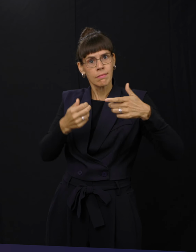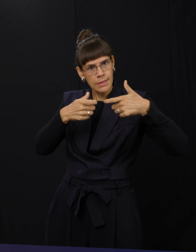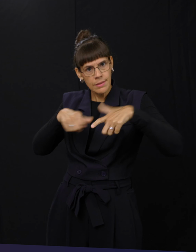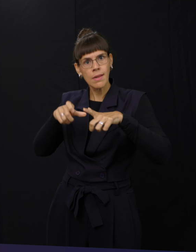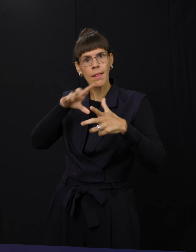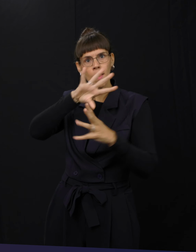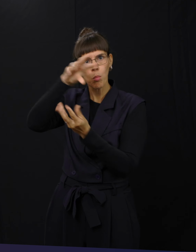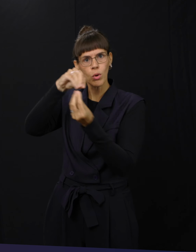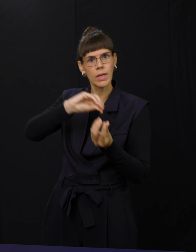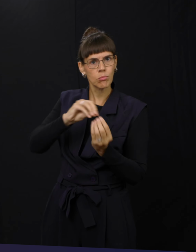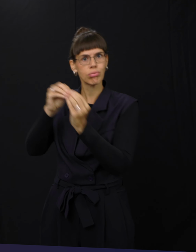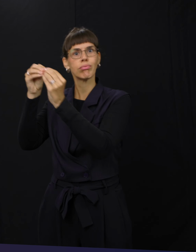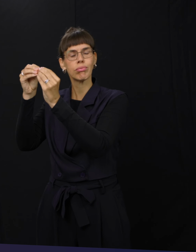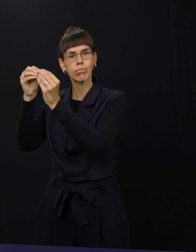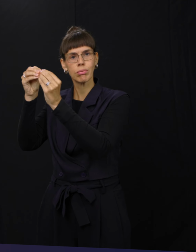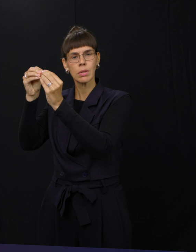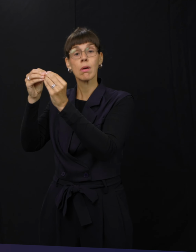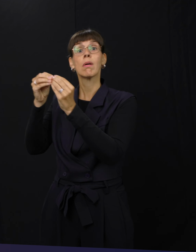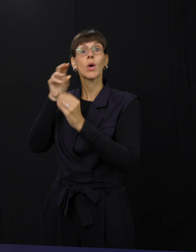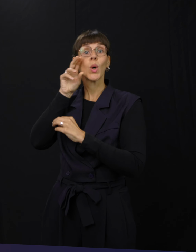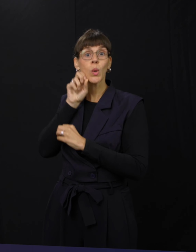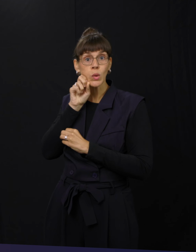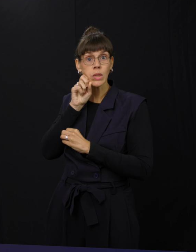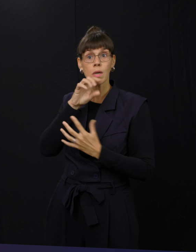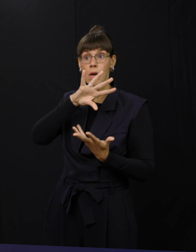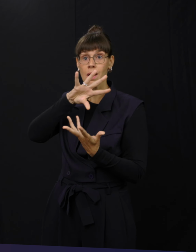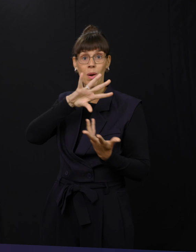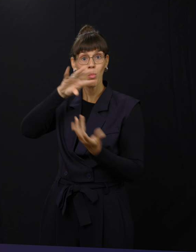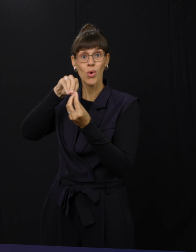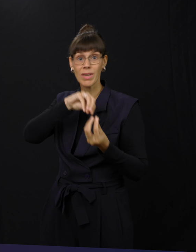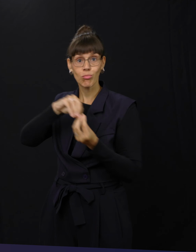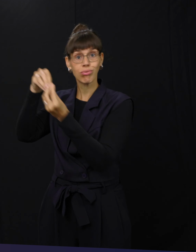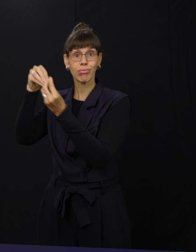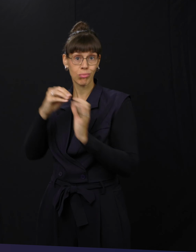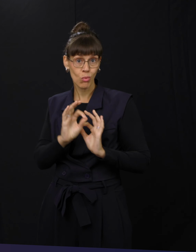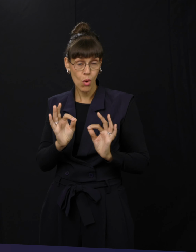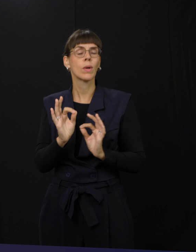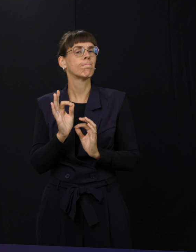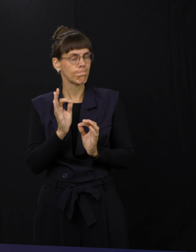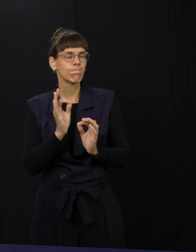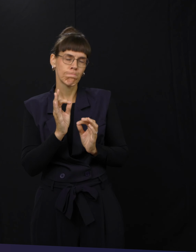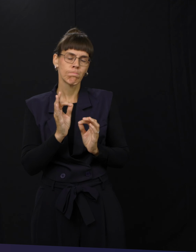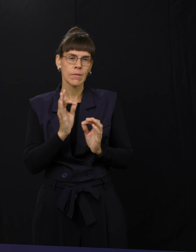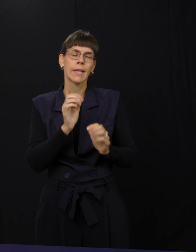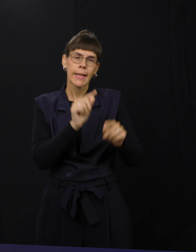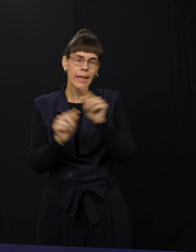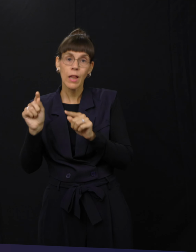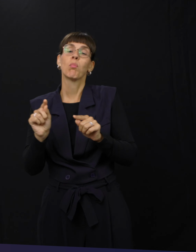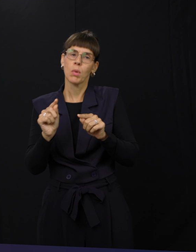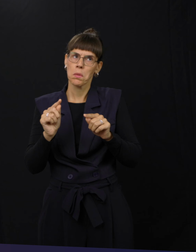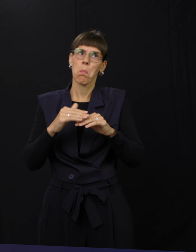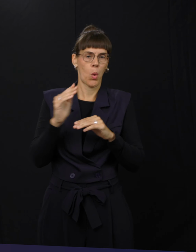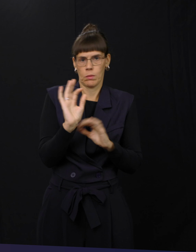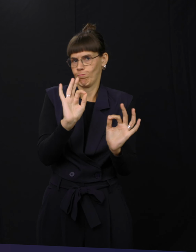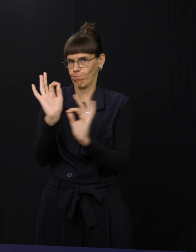Because normally in Usher patients, no protein is produced? Most of the time, no protein is being produced. So